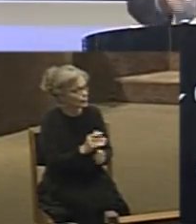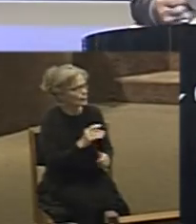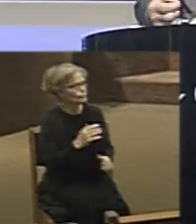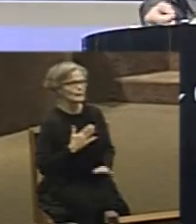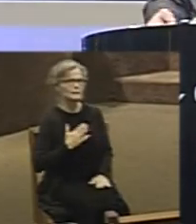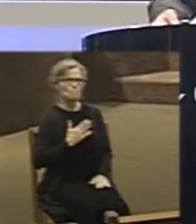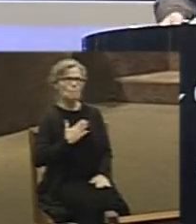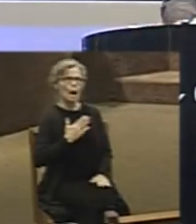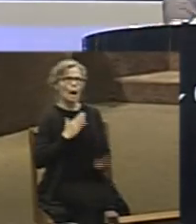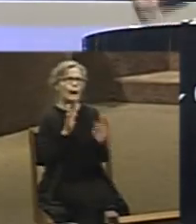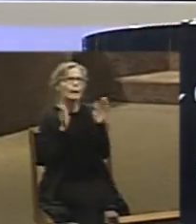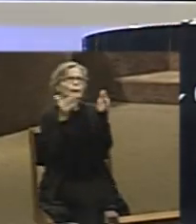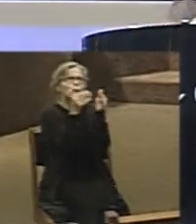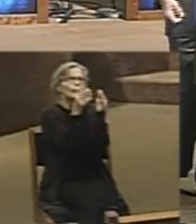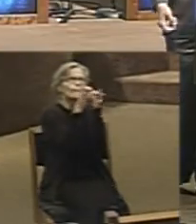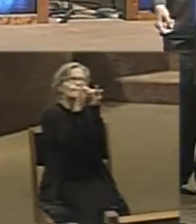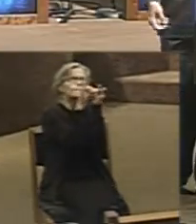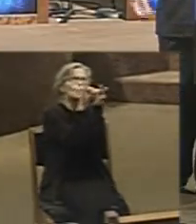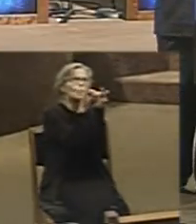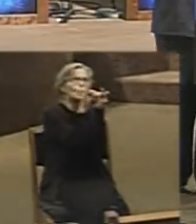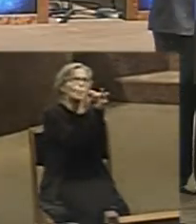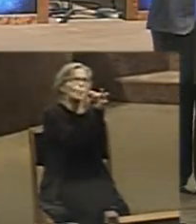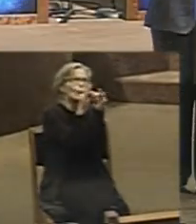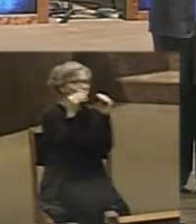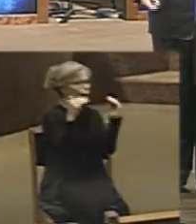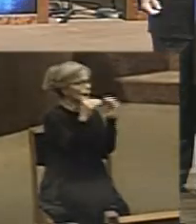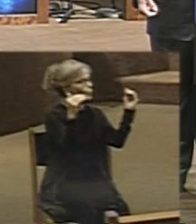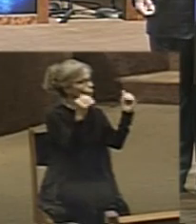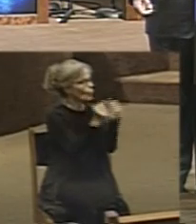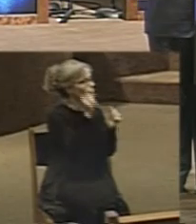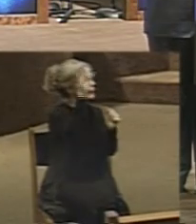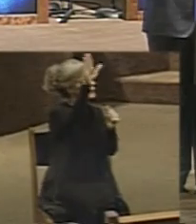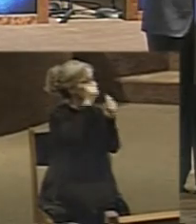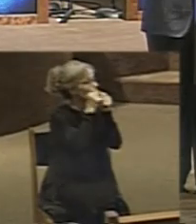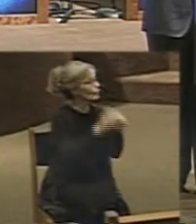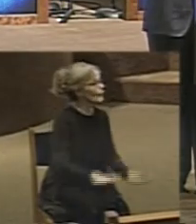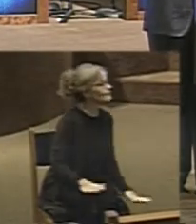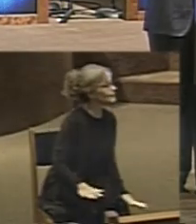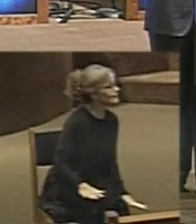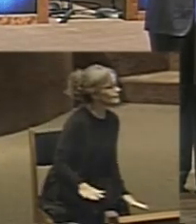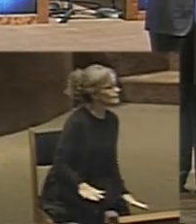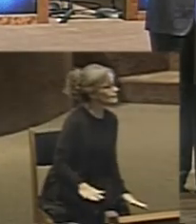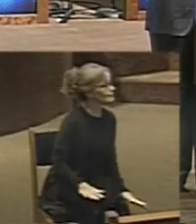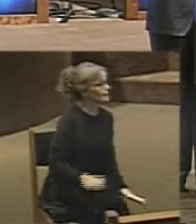commitment commensurate with His blessings and His gift